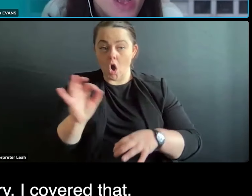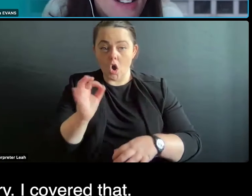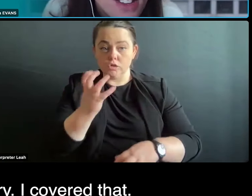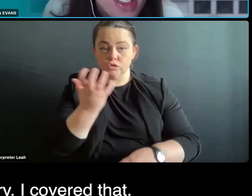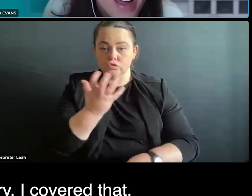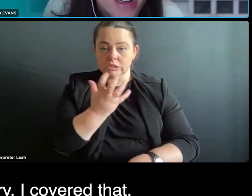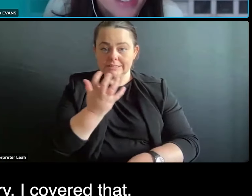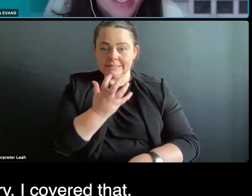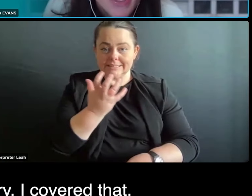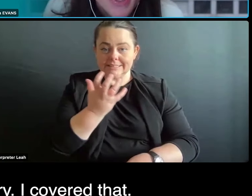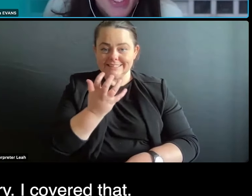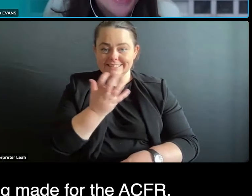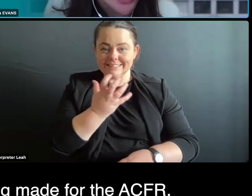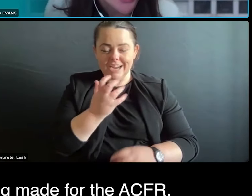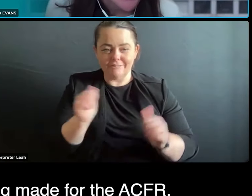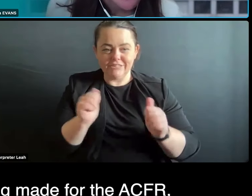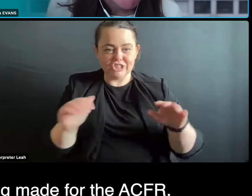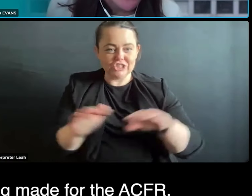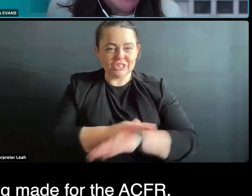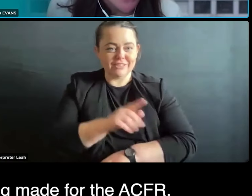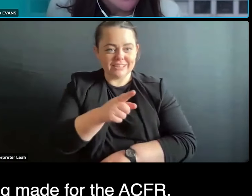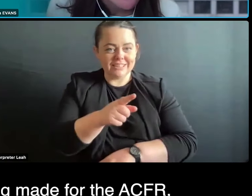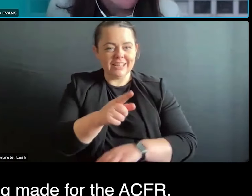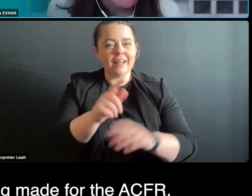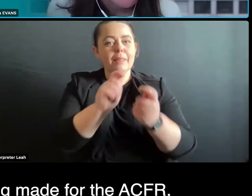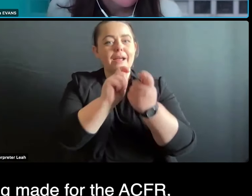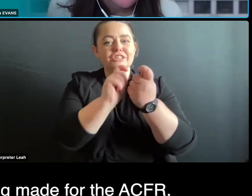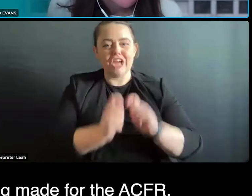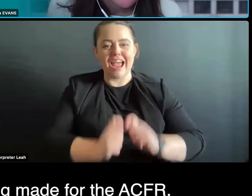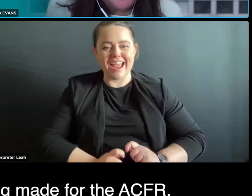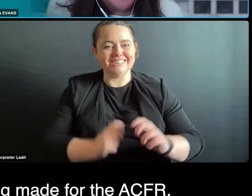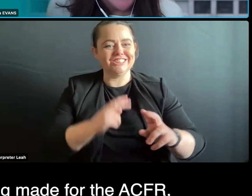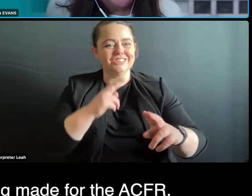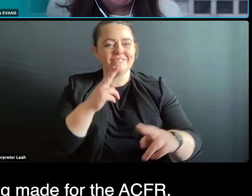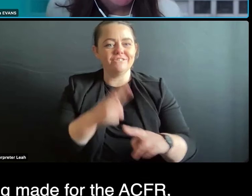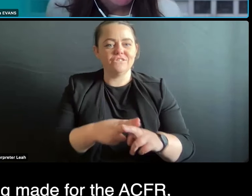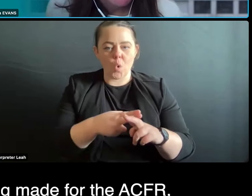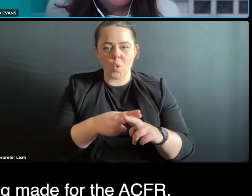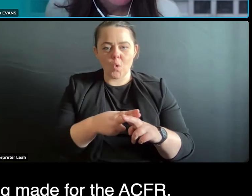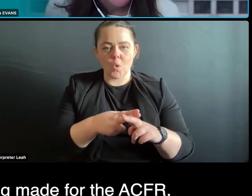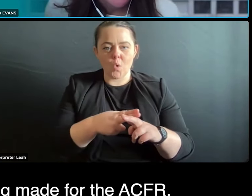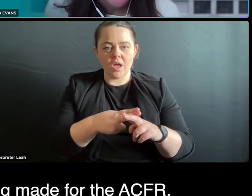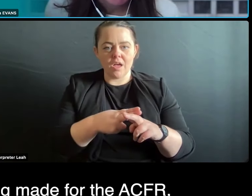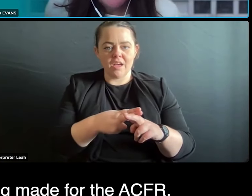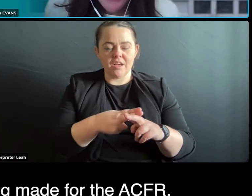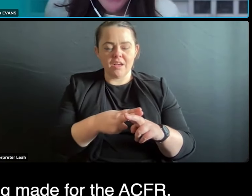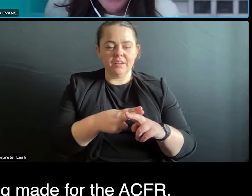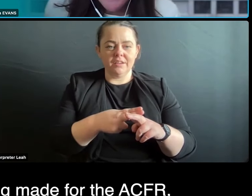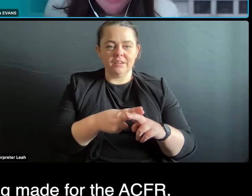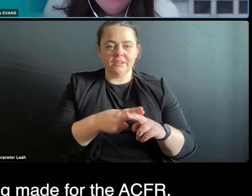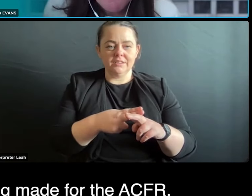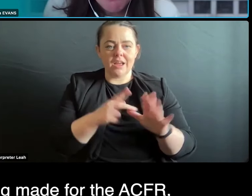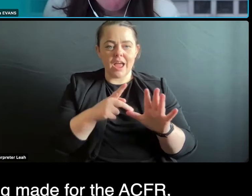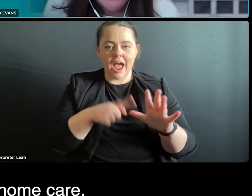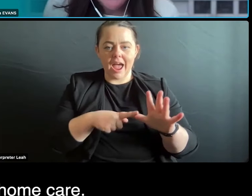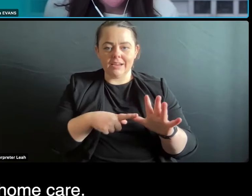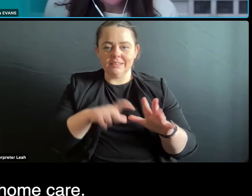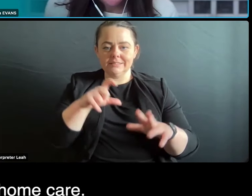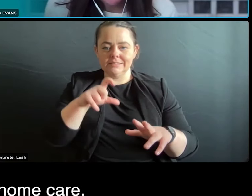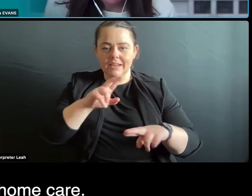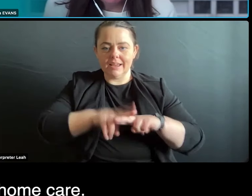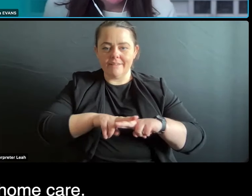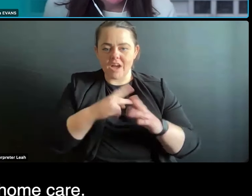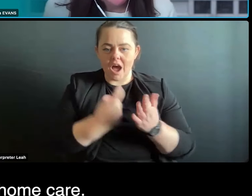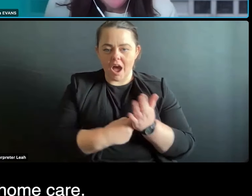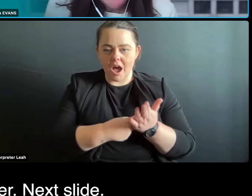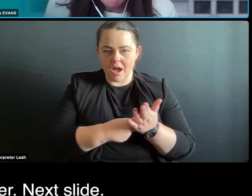I covered that. They are the changes that are being made to for the ACFR for both